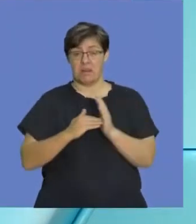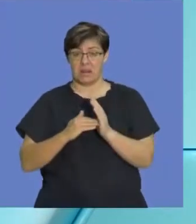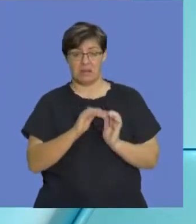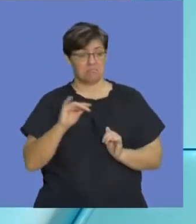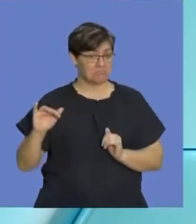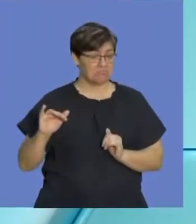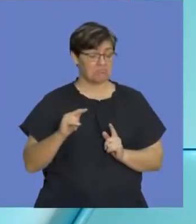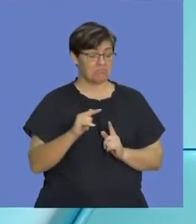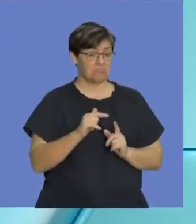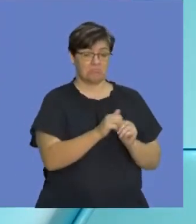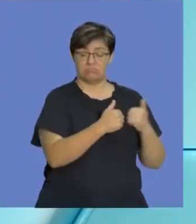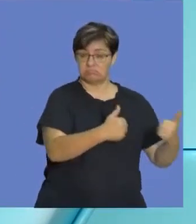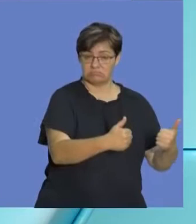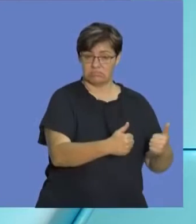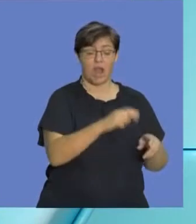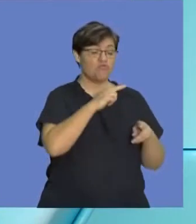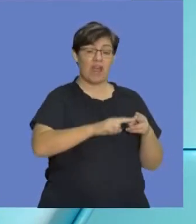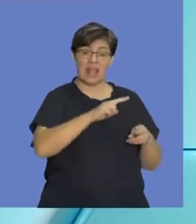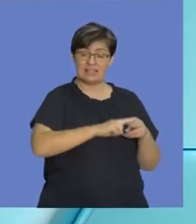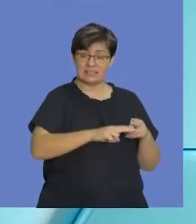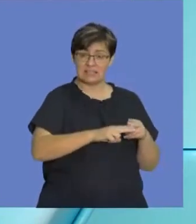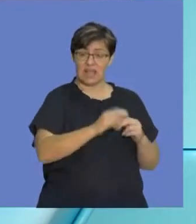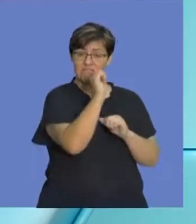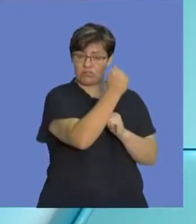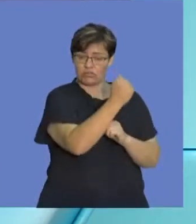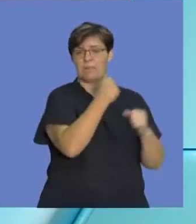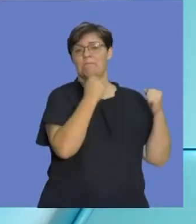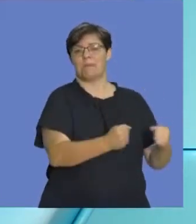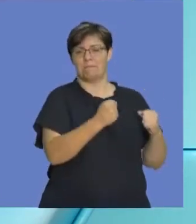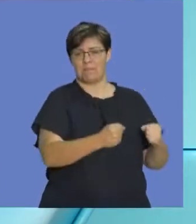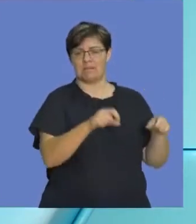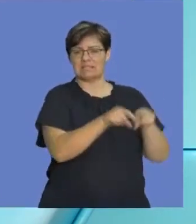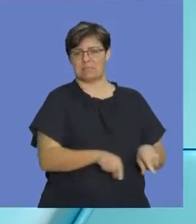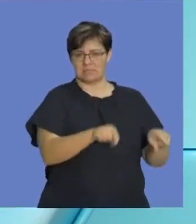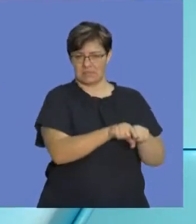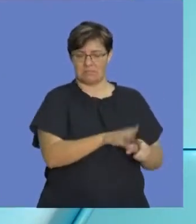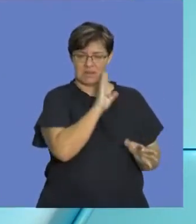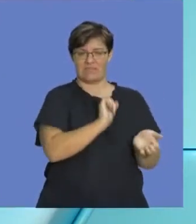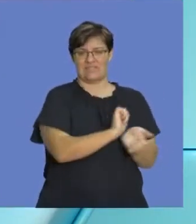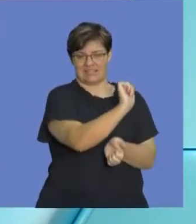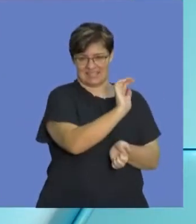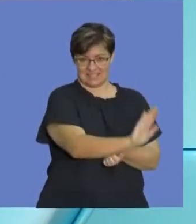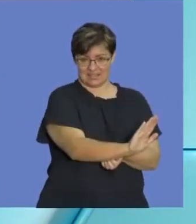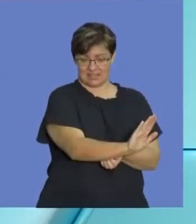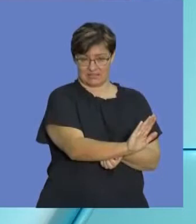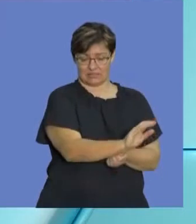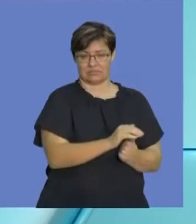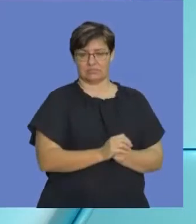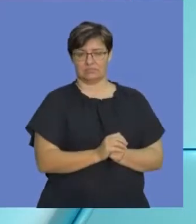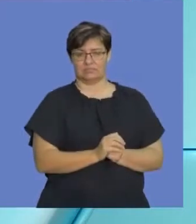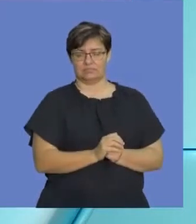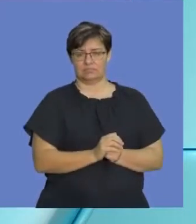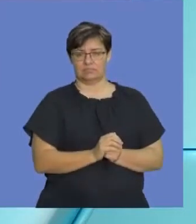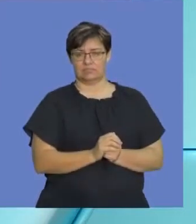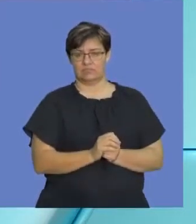products, the factory rental will remain fixed. So that would be a fixed cost. Okay. Then